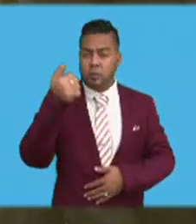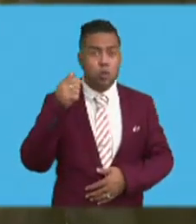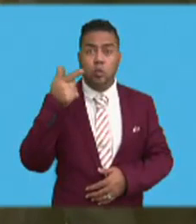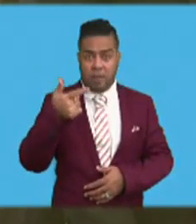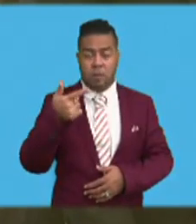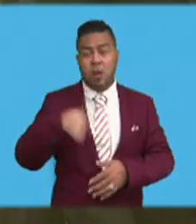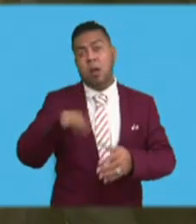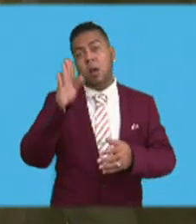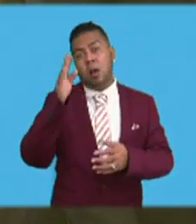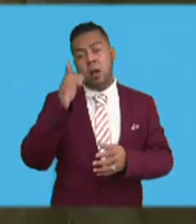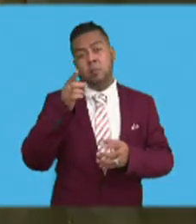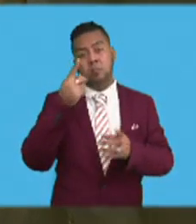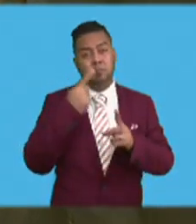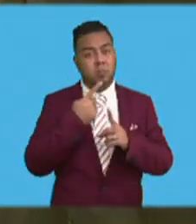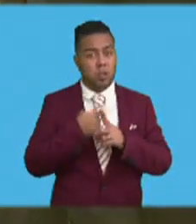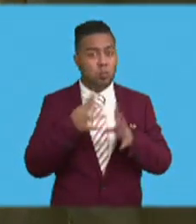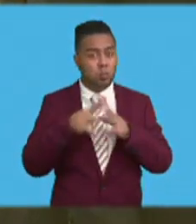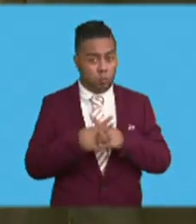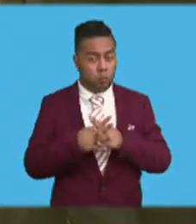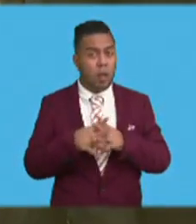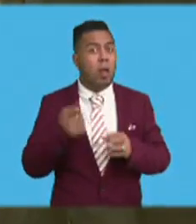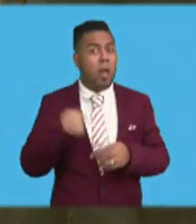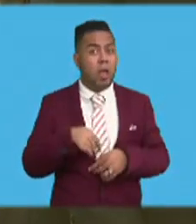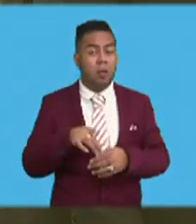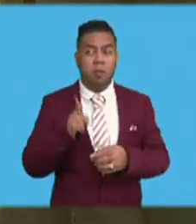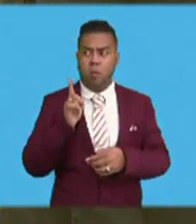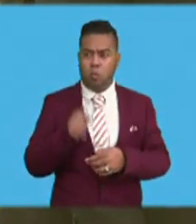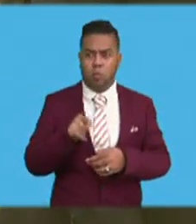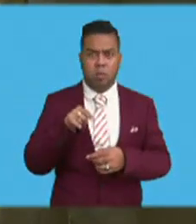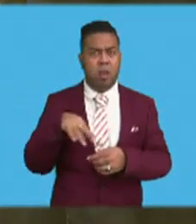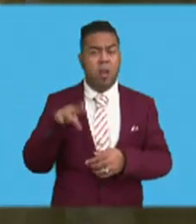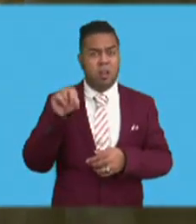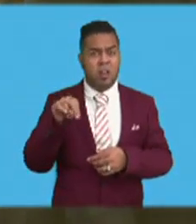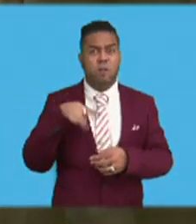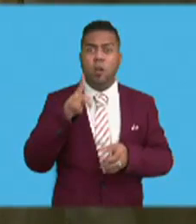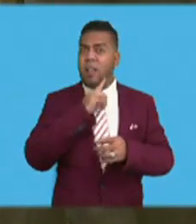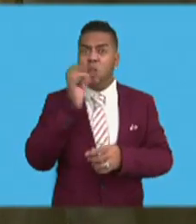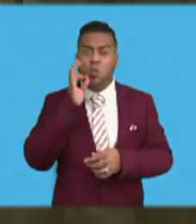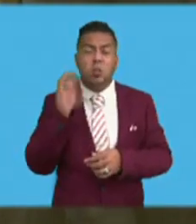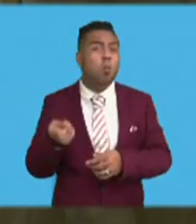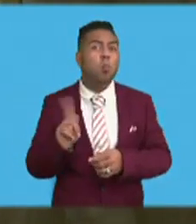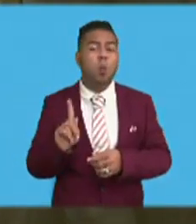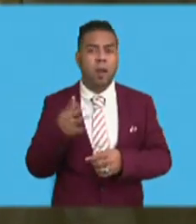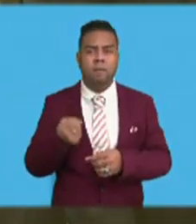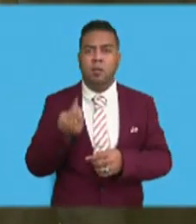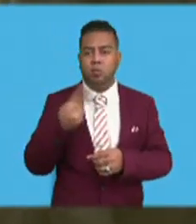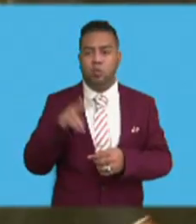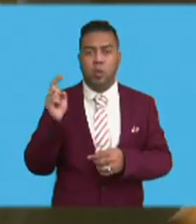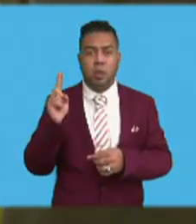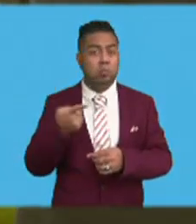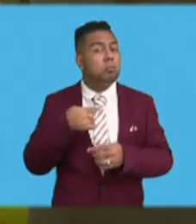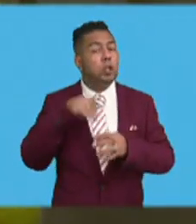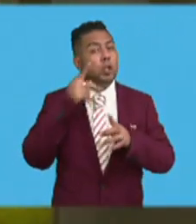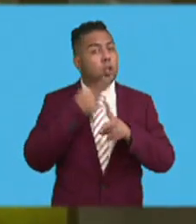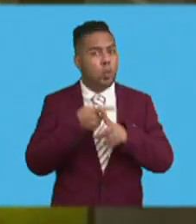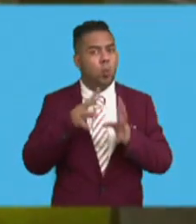kilowatts, and the current peak demand on Taveuni is about 230 kilowatts, which is sufficiently met by the project and has the